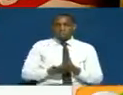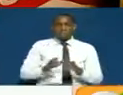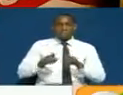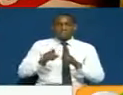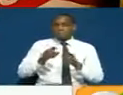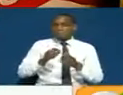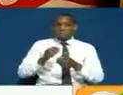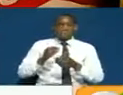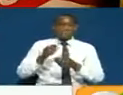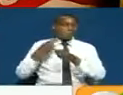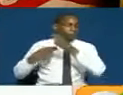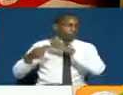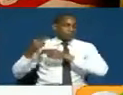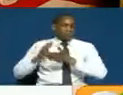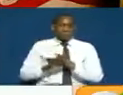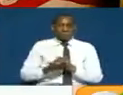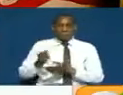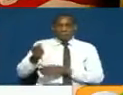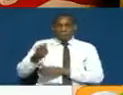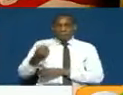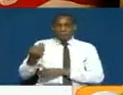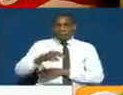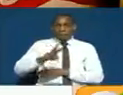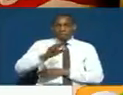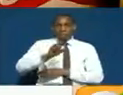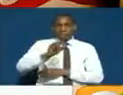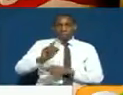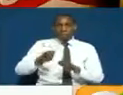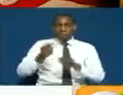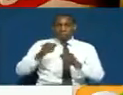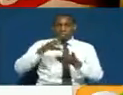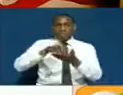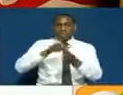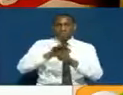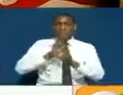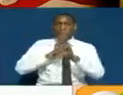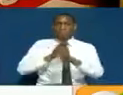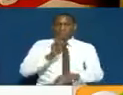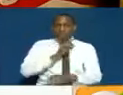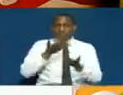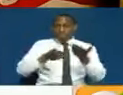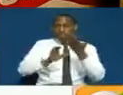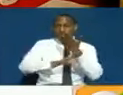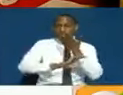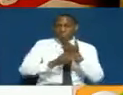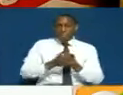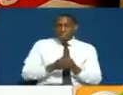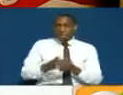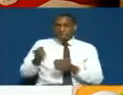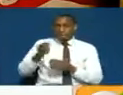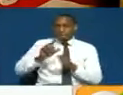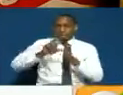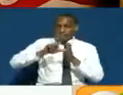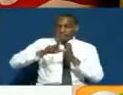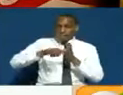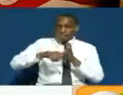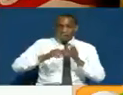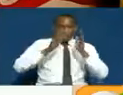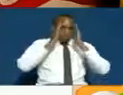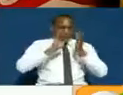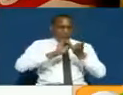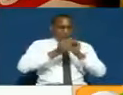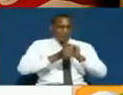for the books. Now, in March 2020, the first case of COVID-19 was recorded in the country. And months later,